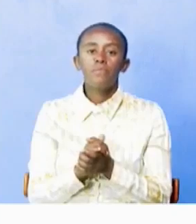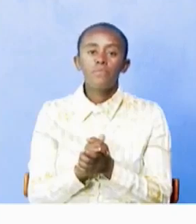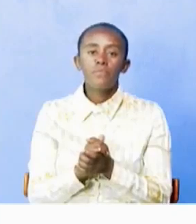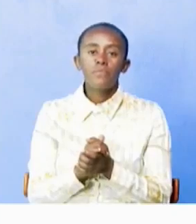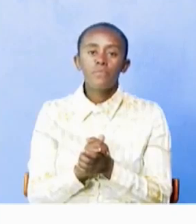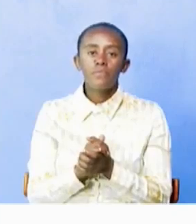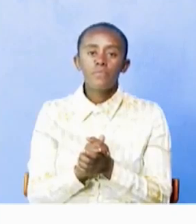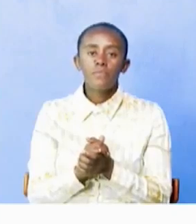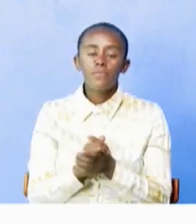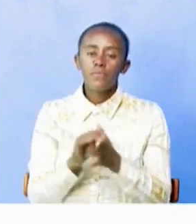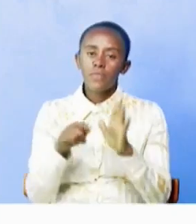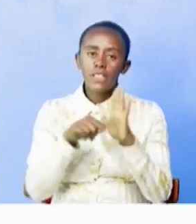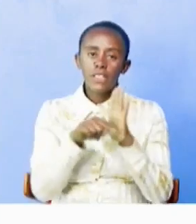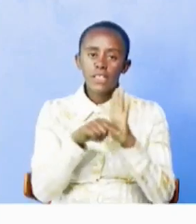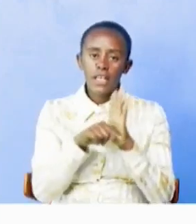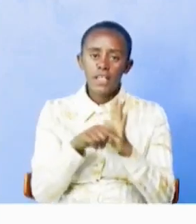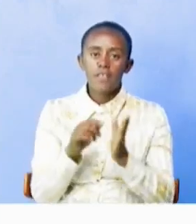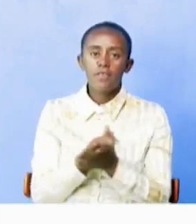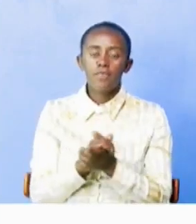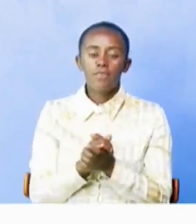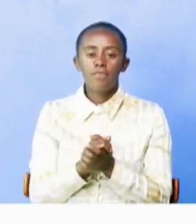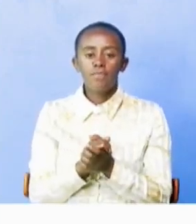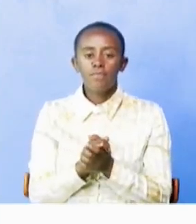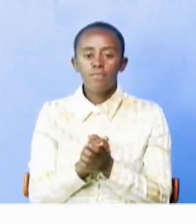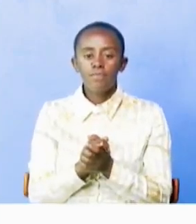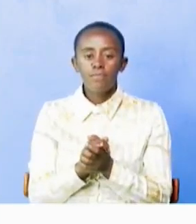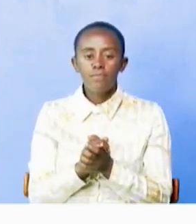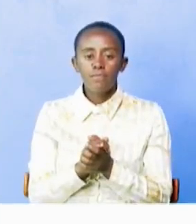is negative.